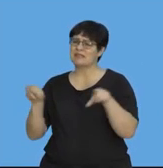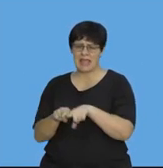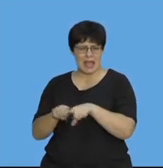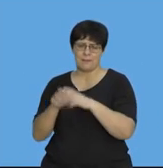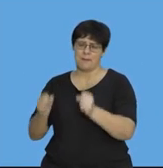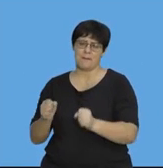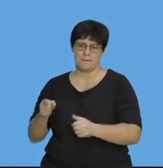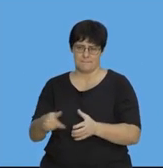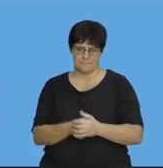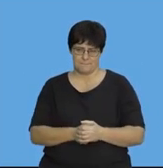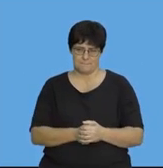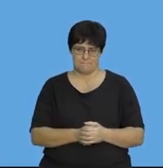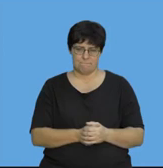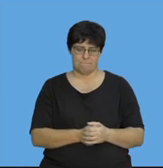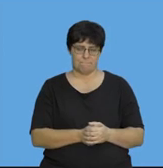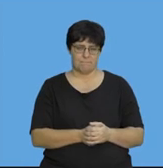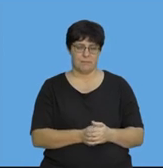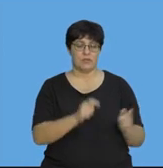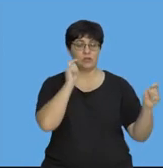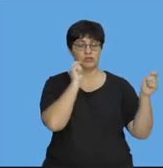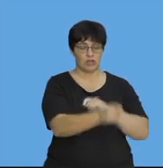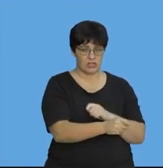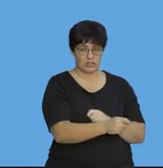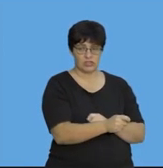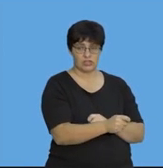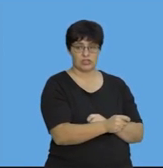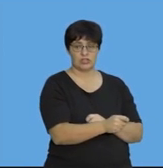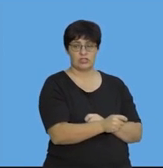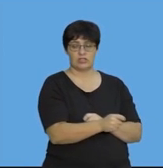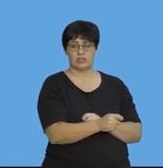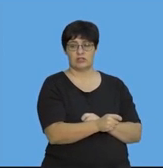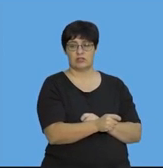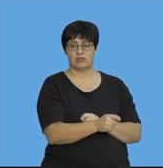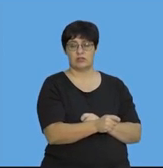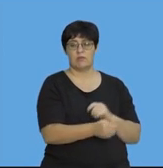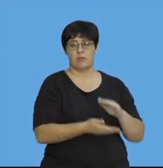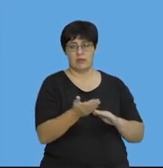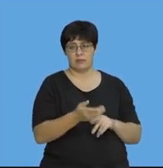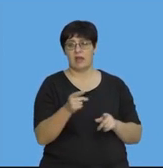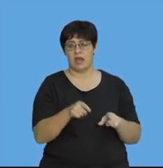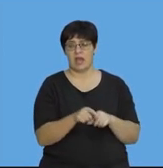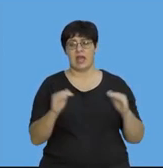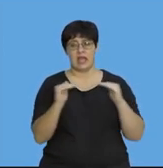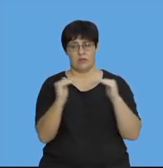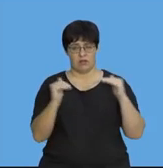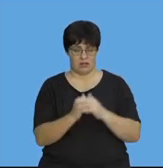the same. So change in momentum is equal,